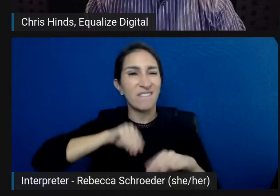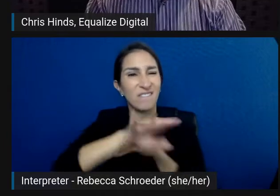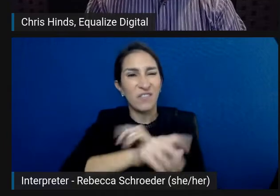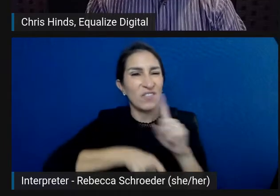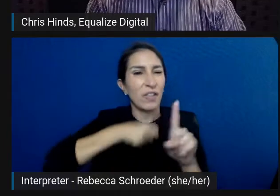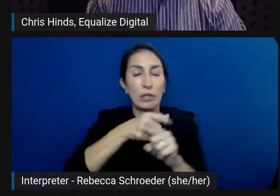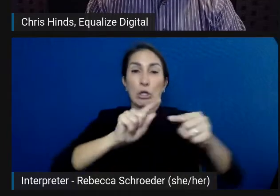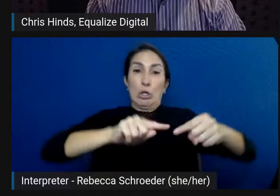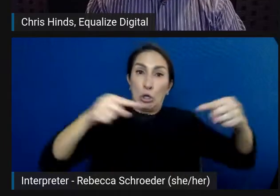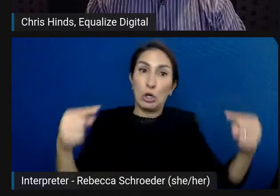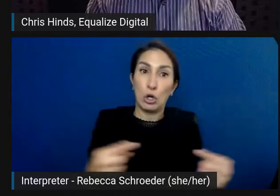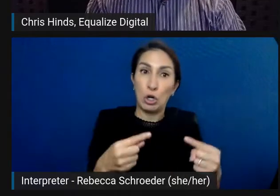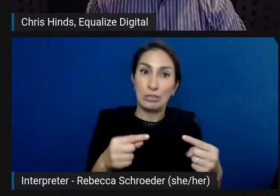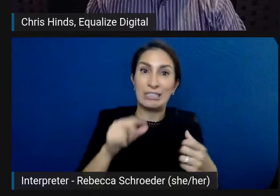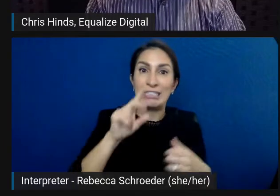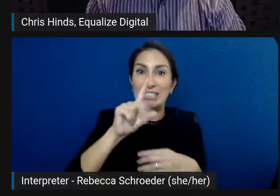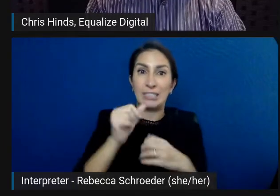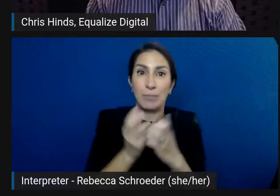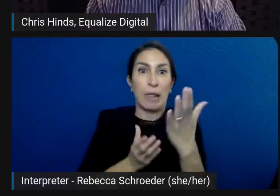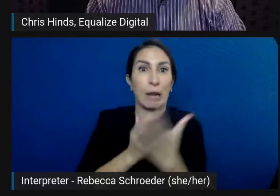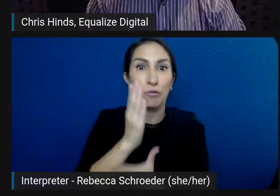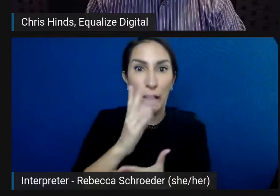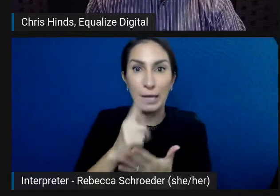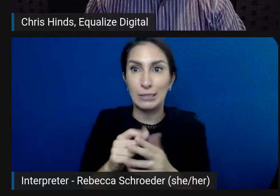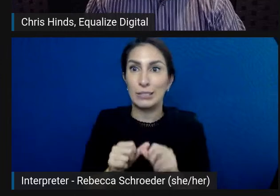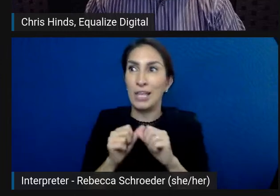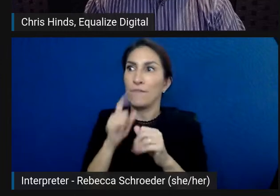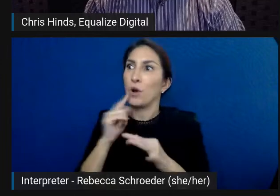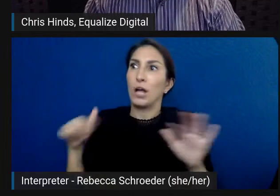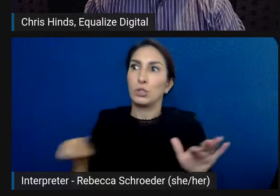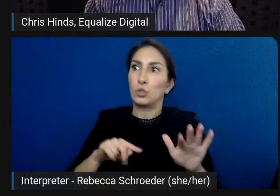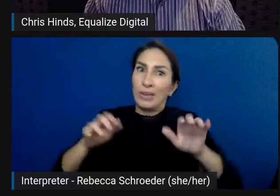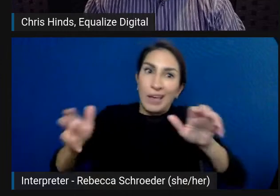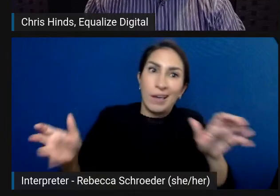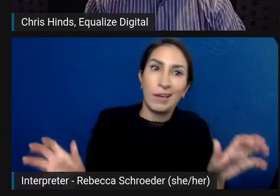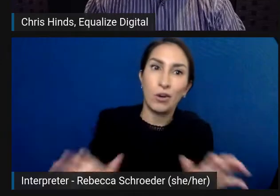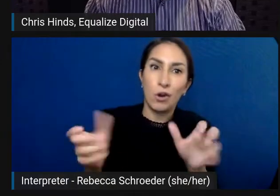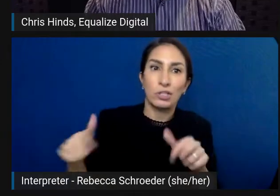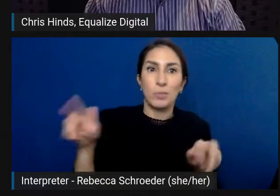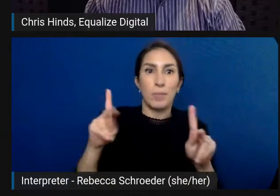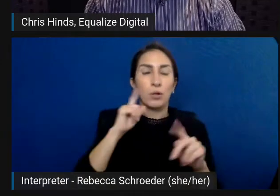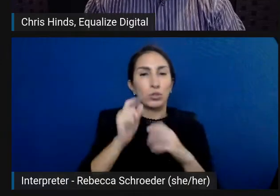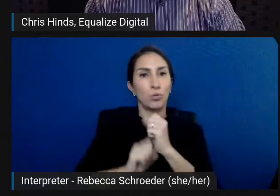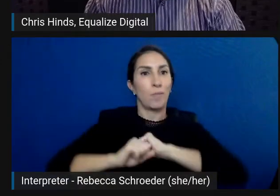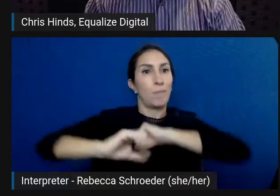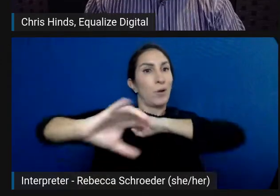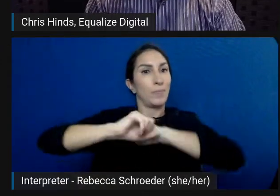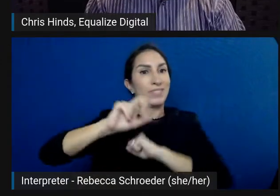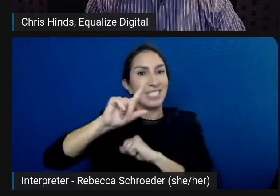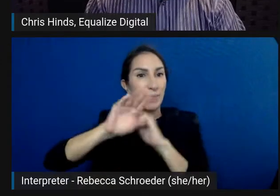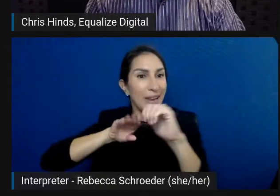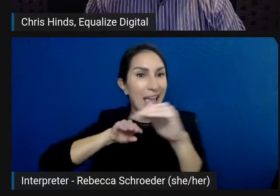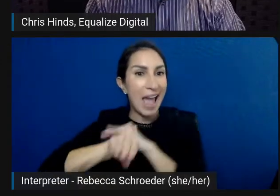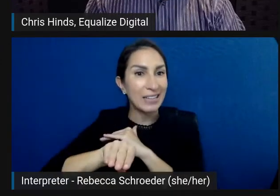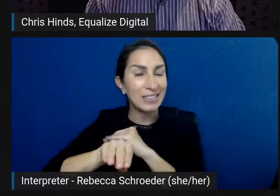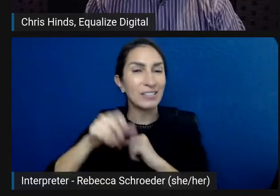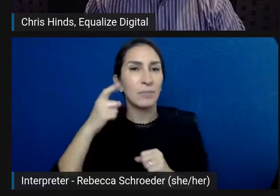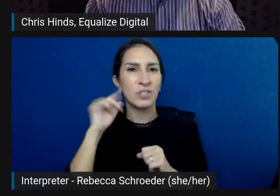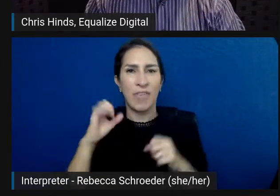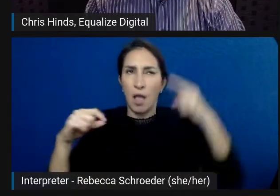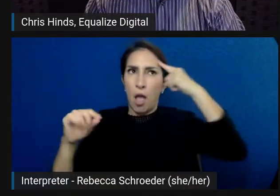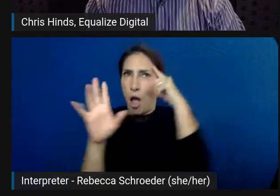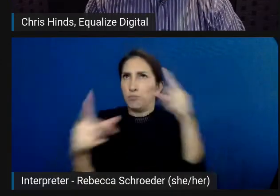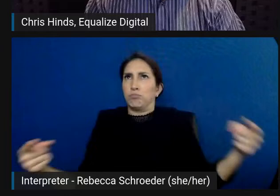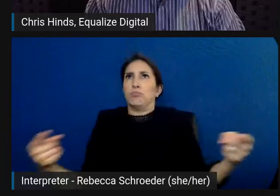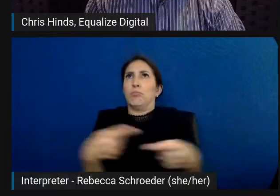ability for us to push people on accessibility in the future, because they, I think, conflate the